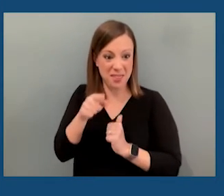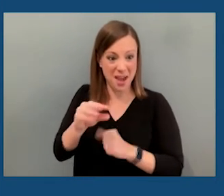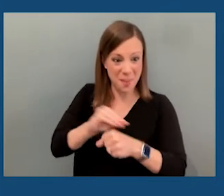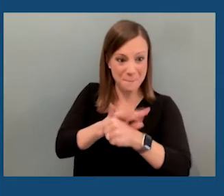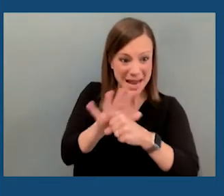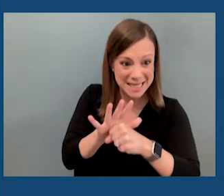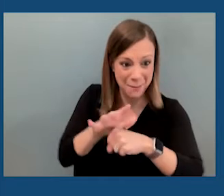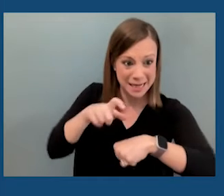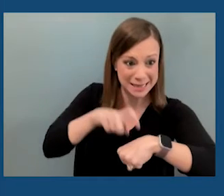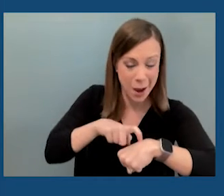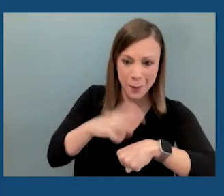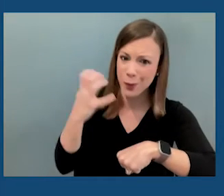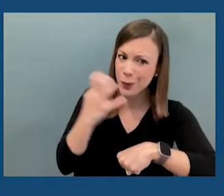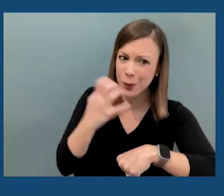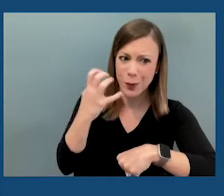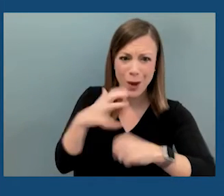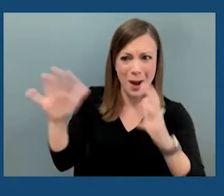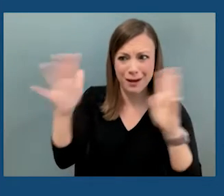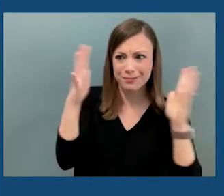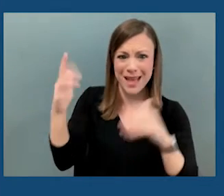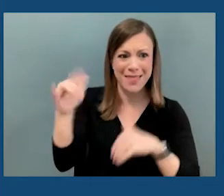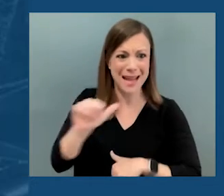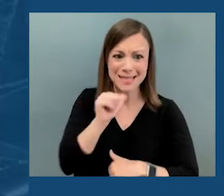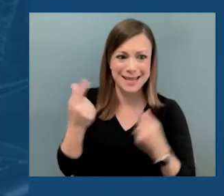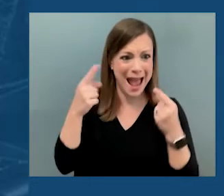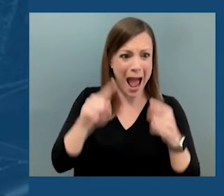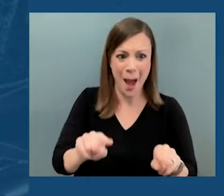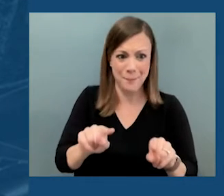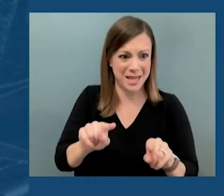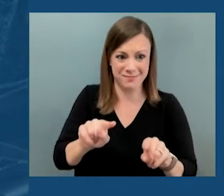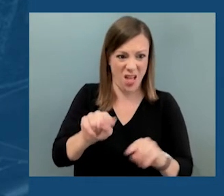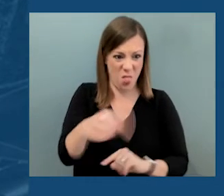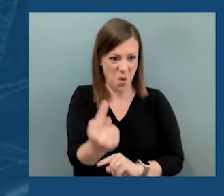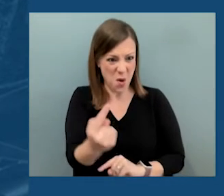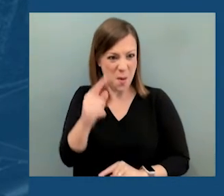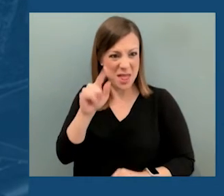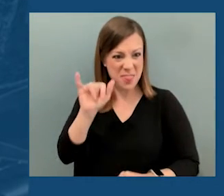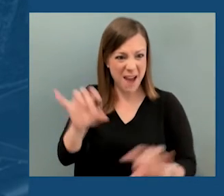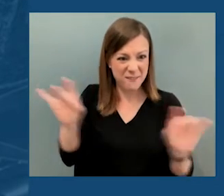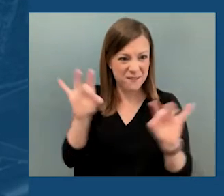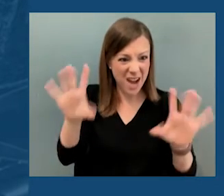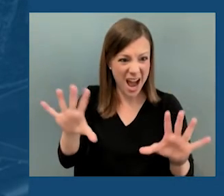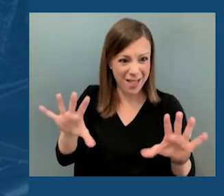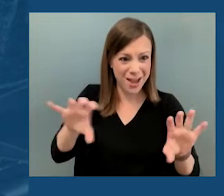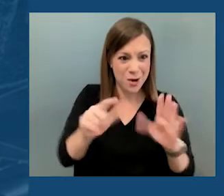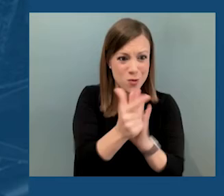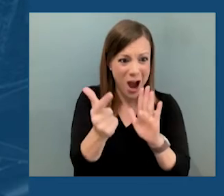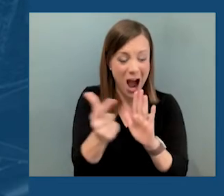that didn't happen by itself. Violent crime is down 32% on the subway.